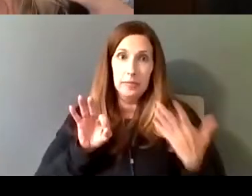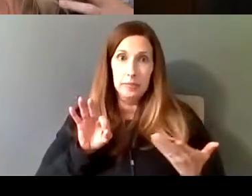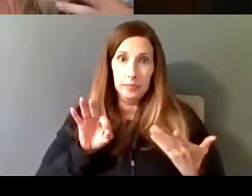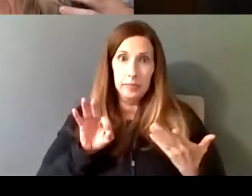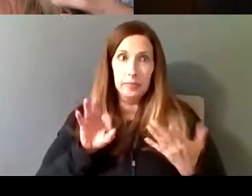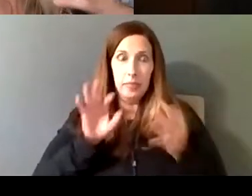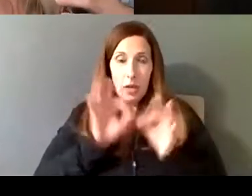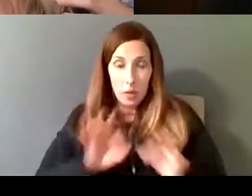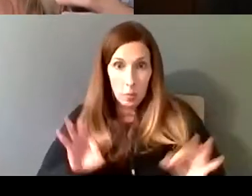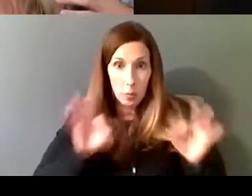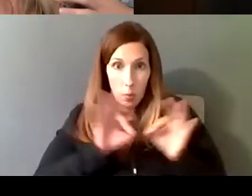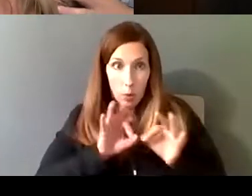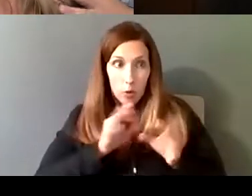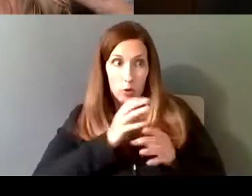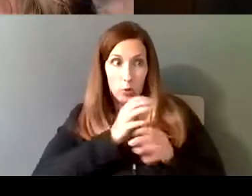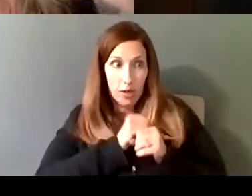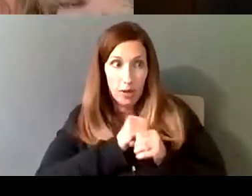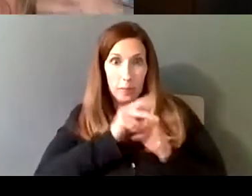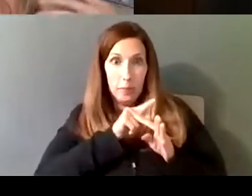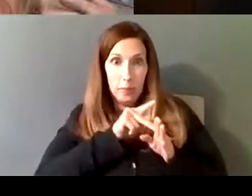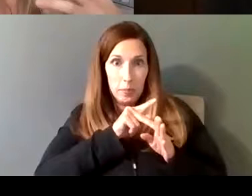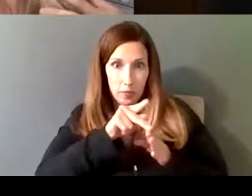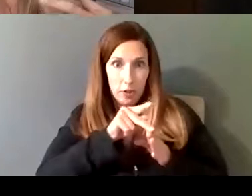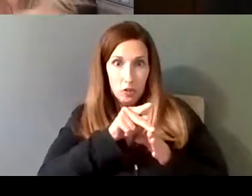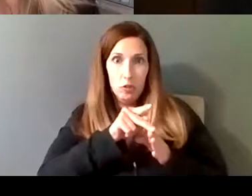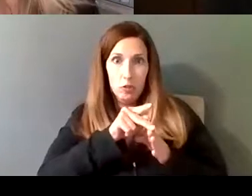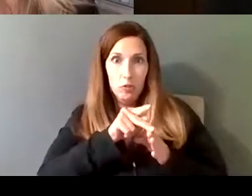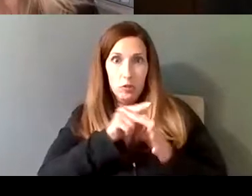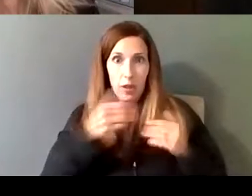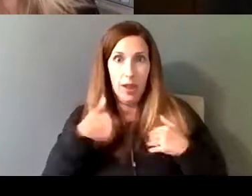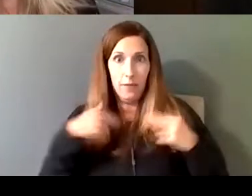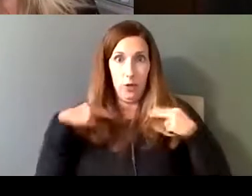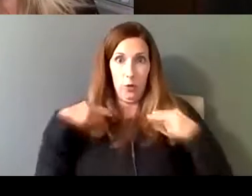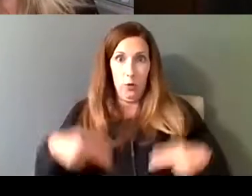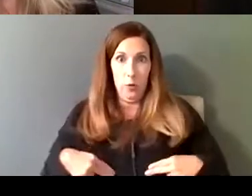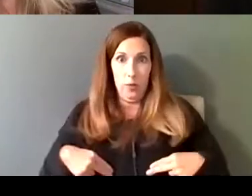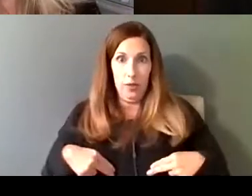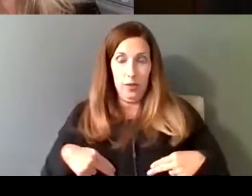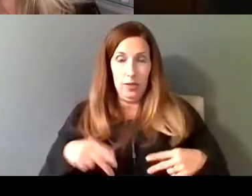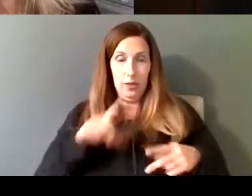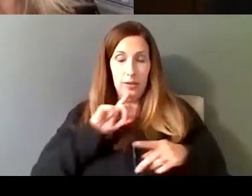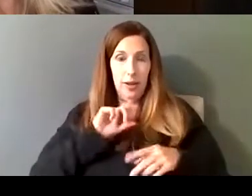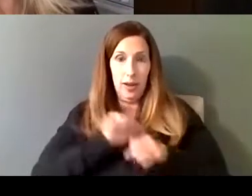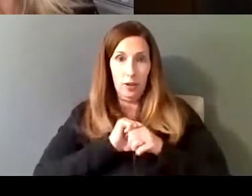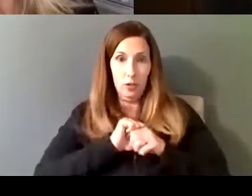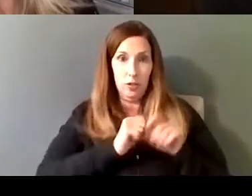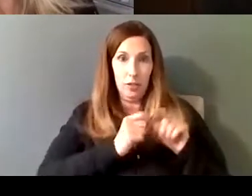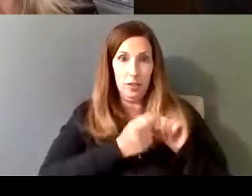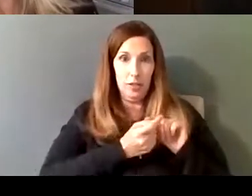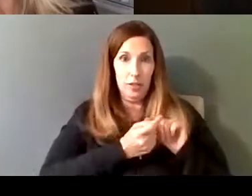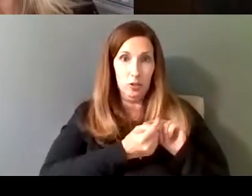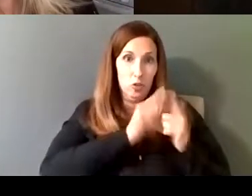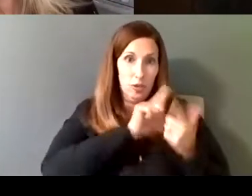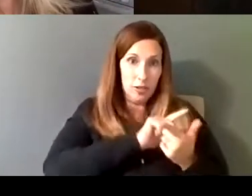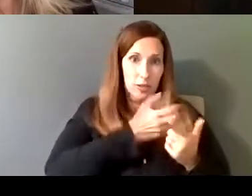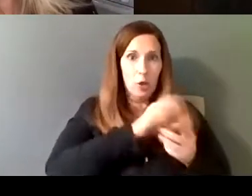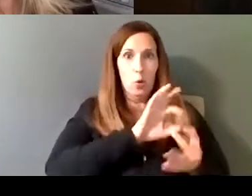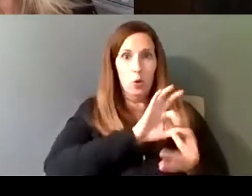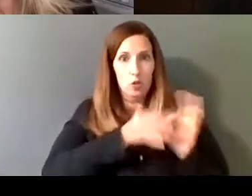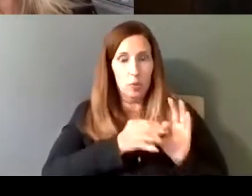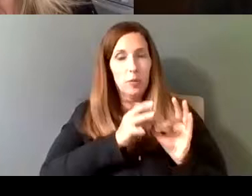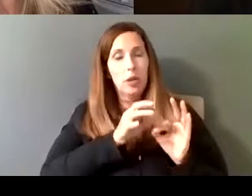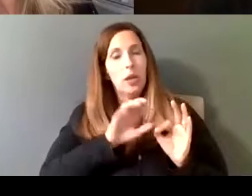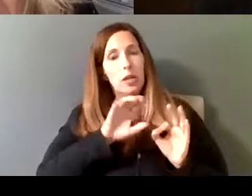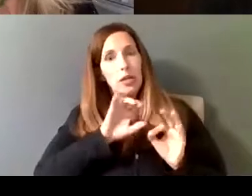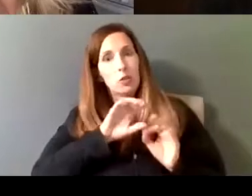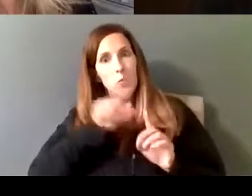get professional translation services, or have a human actually translate it, is when it's really important for that language to be